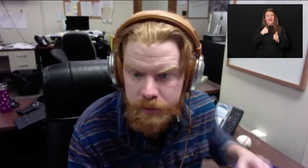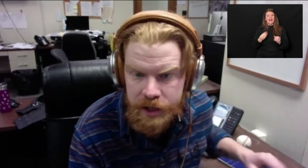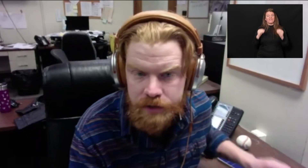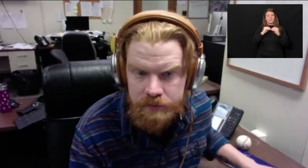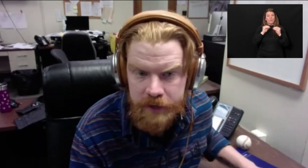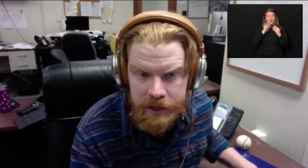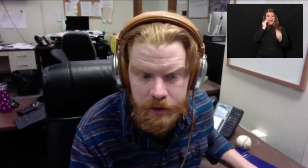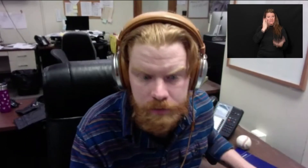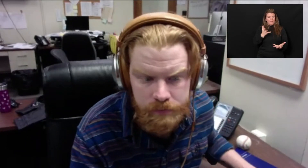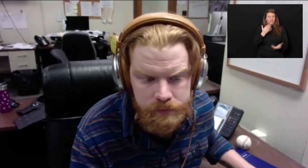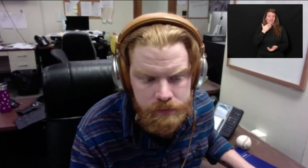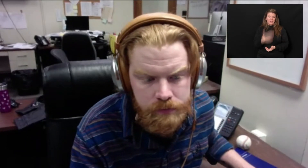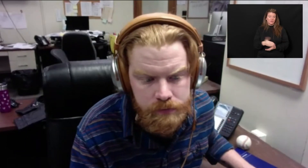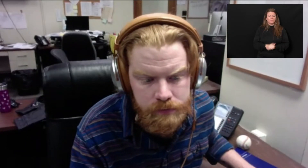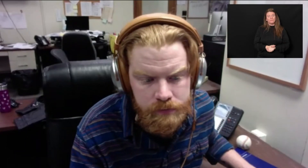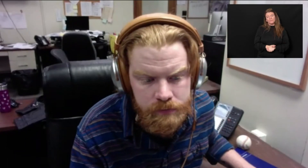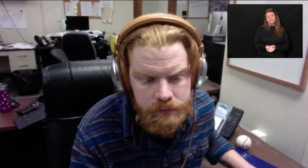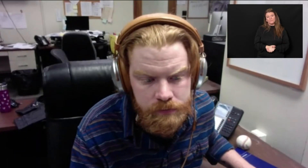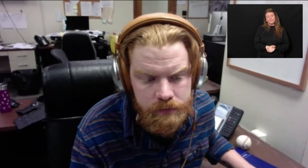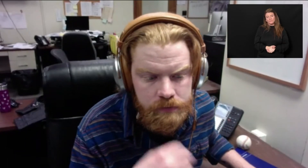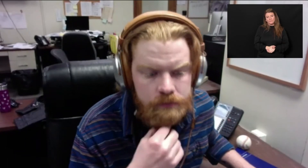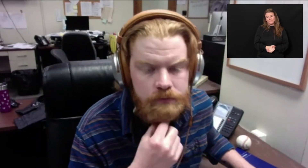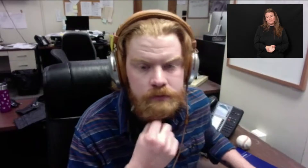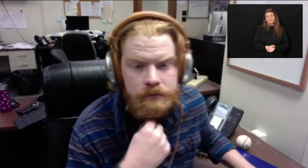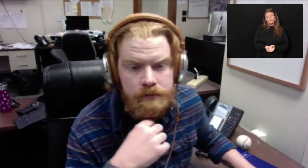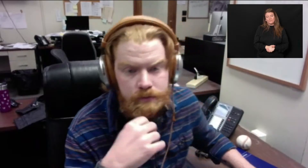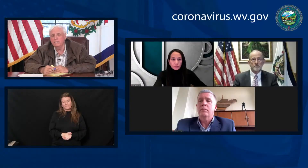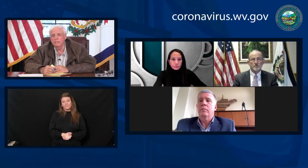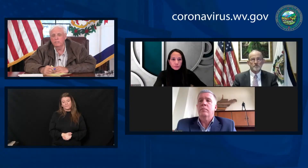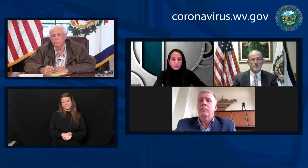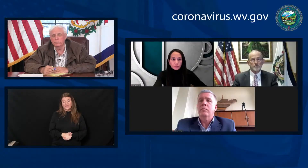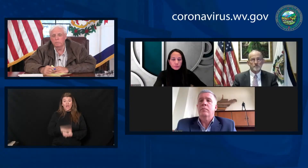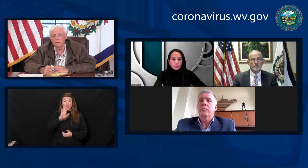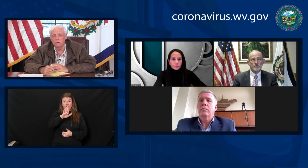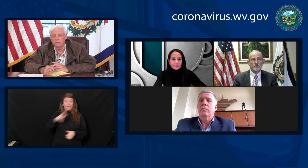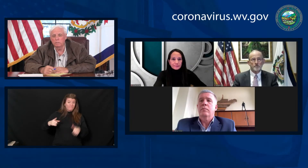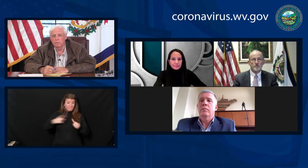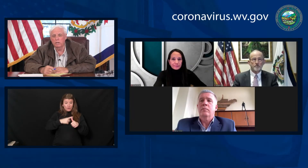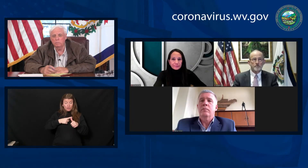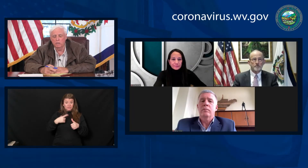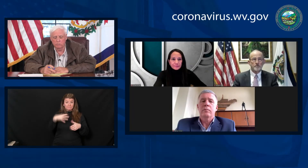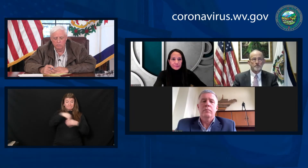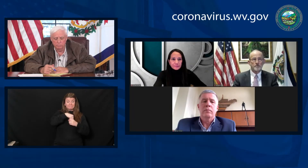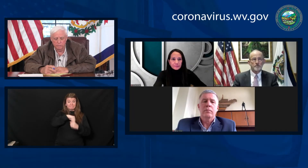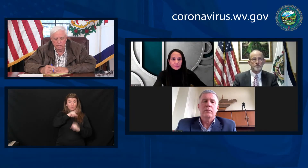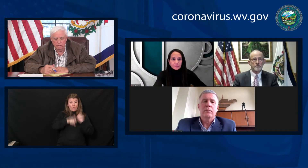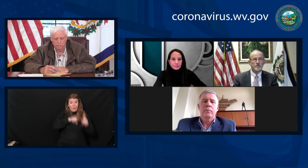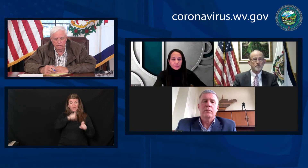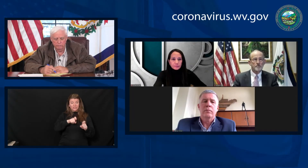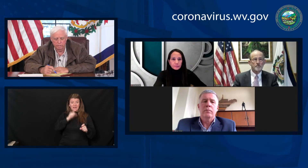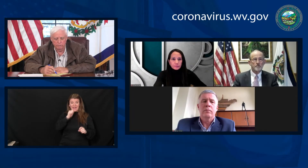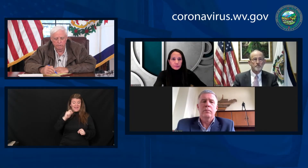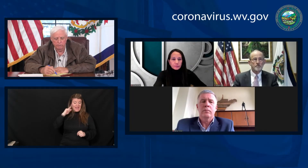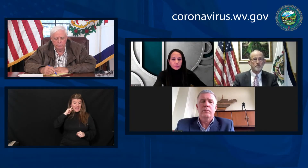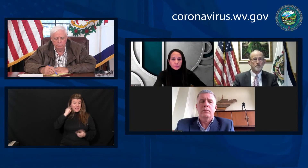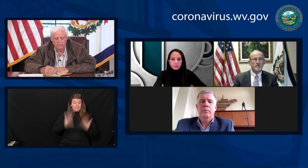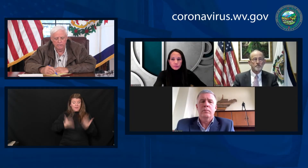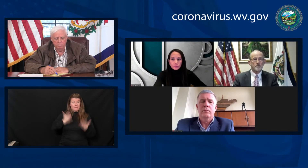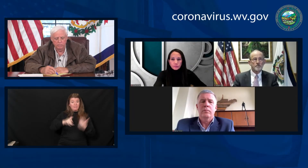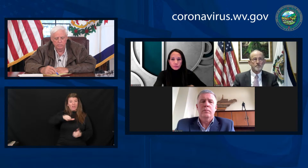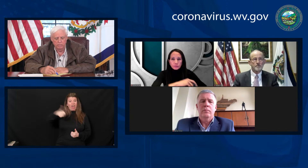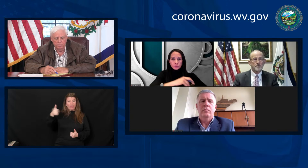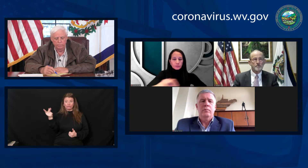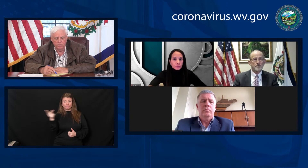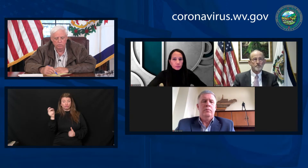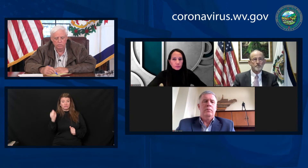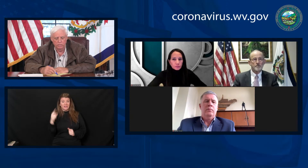ground information? Thank you. Okay, I didn't get the first part of the question, but I hope Dr. Amjad and Secretary Kraus got it.